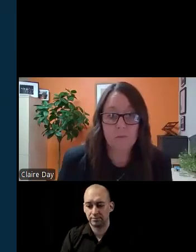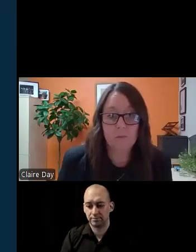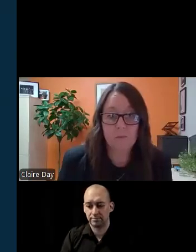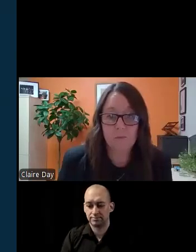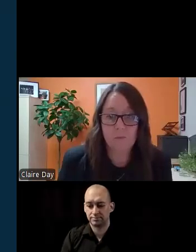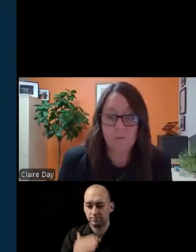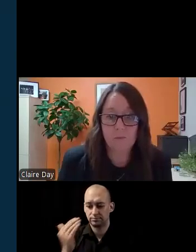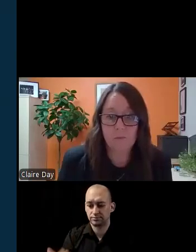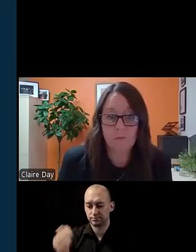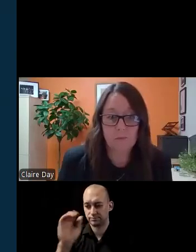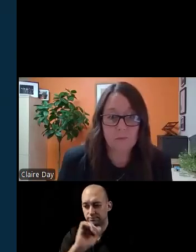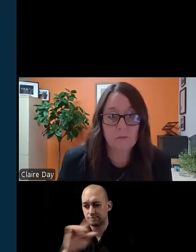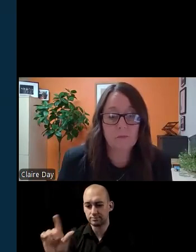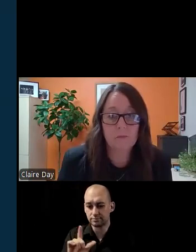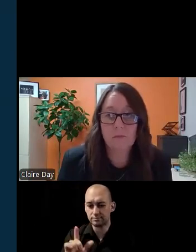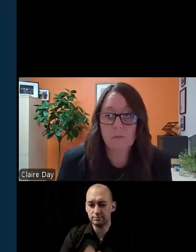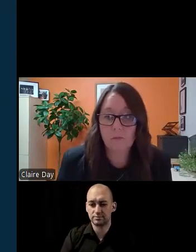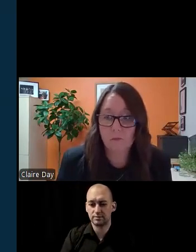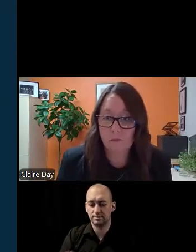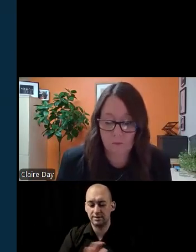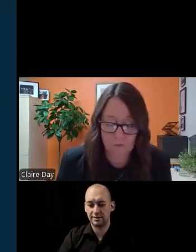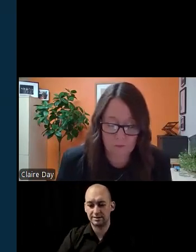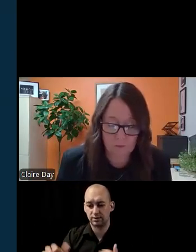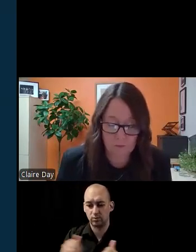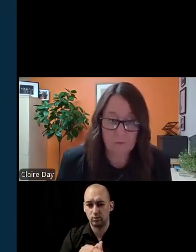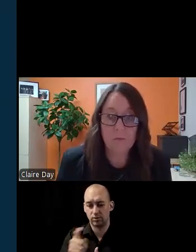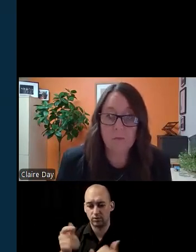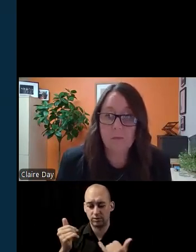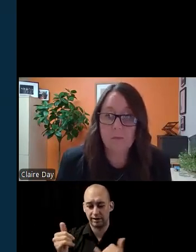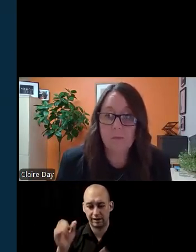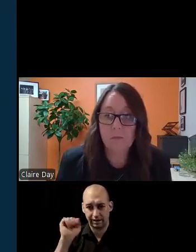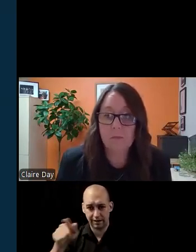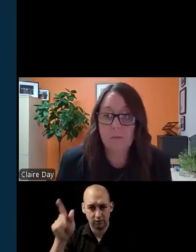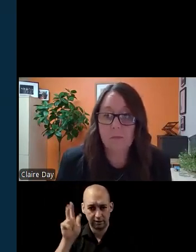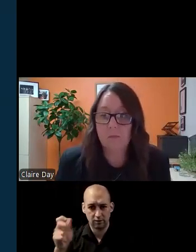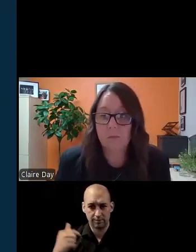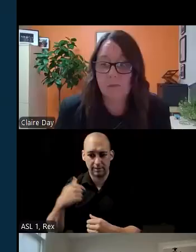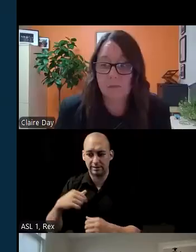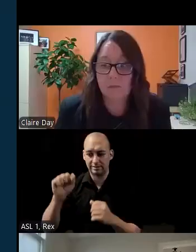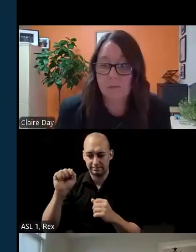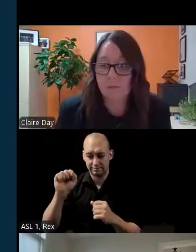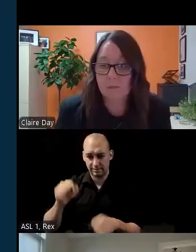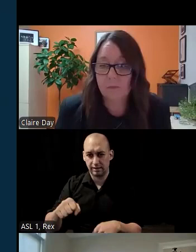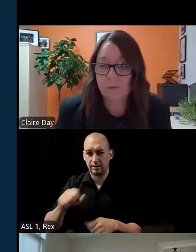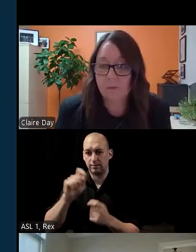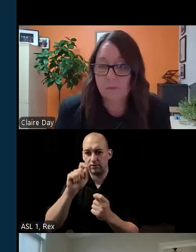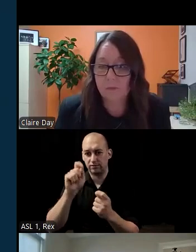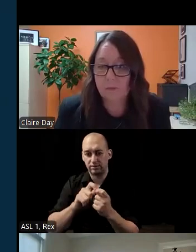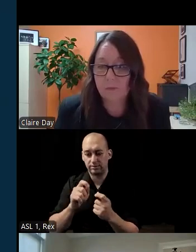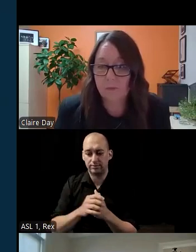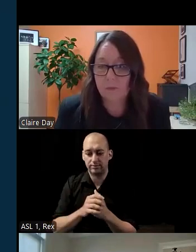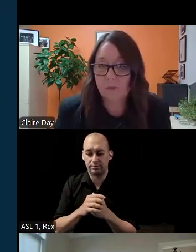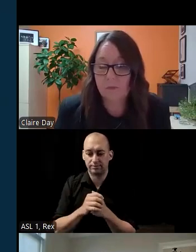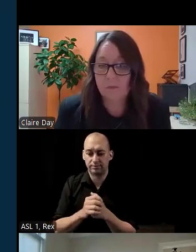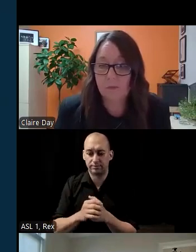Good morning, everyone. It's so nice being with you all today. Can you guys hear me? I can hear you perfectly. Thank you. Yeah, and I'm